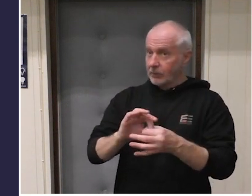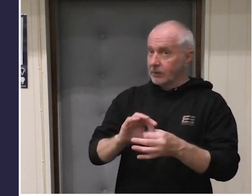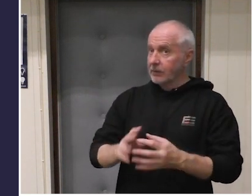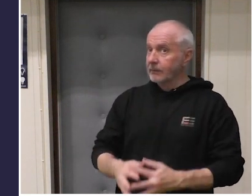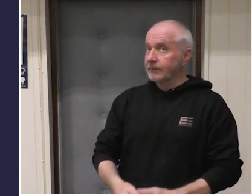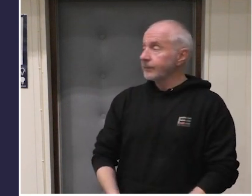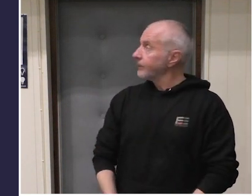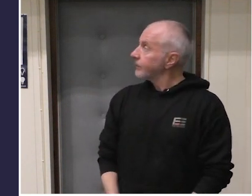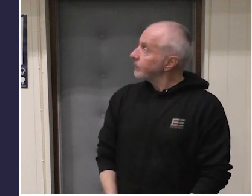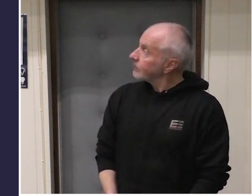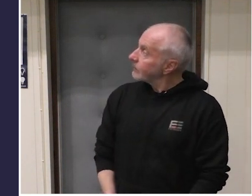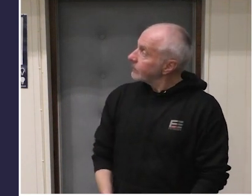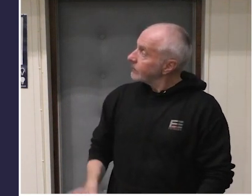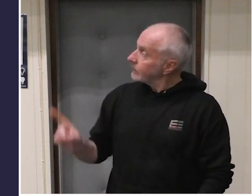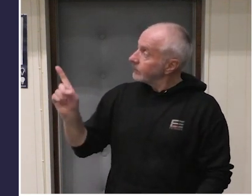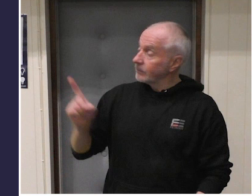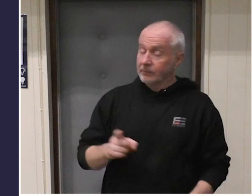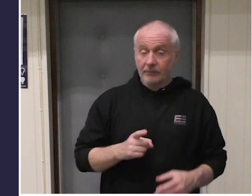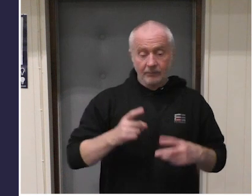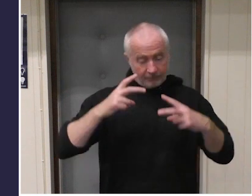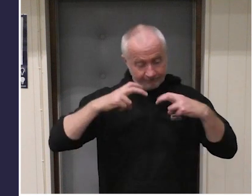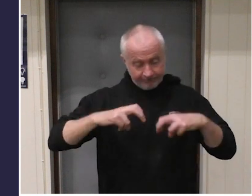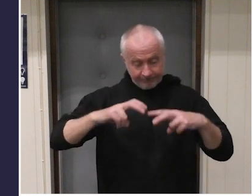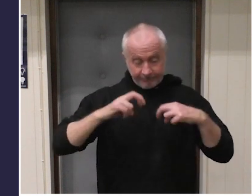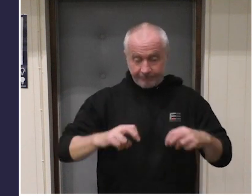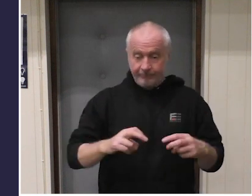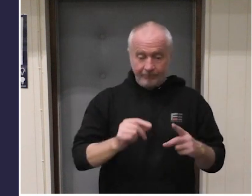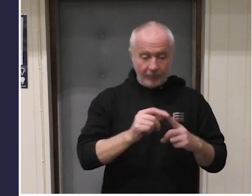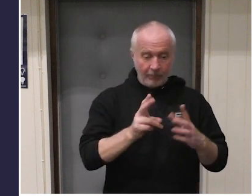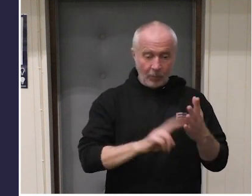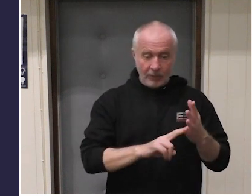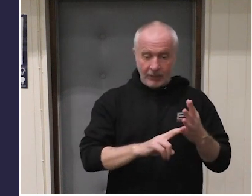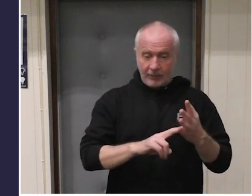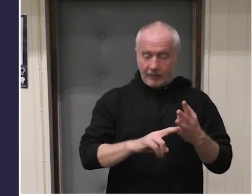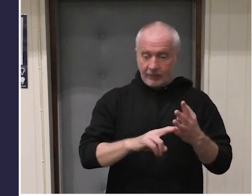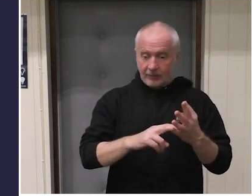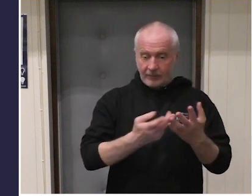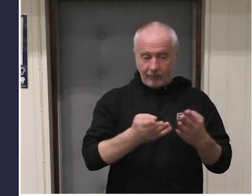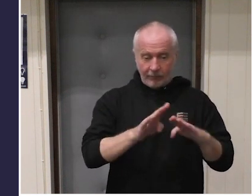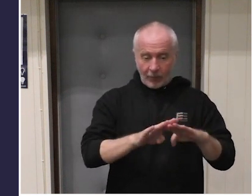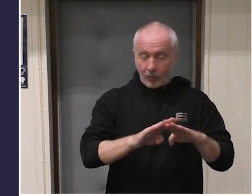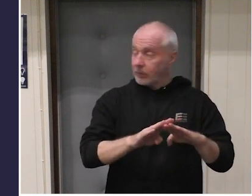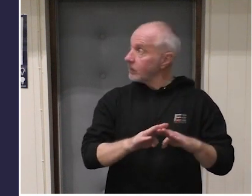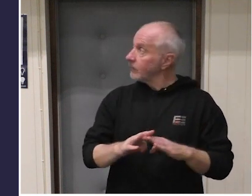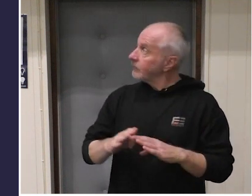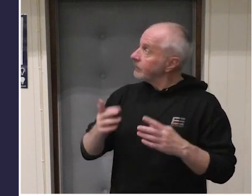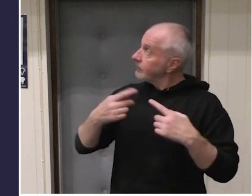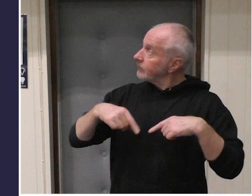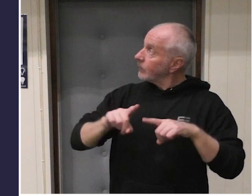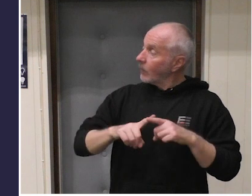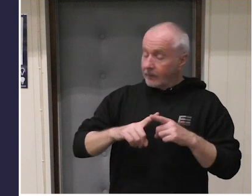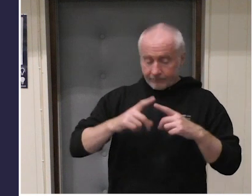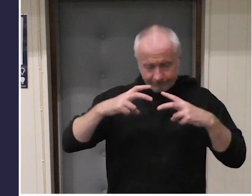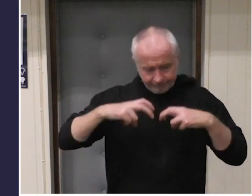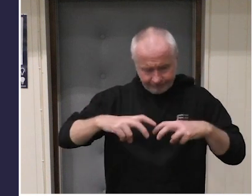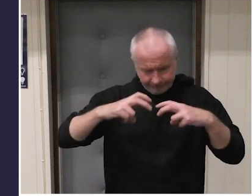So what you can do, so people have done this, you take a particular protein fold and you ask, let me look at all the